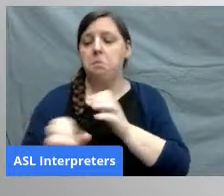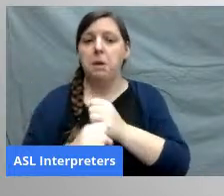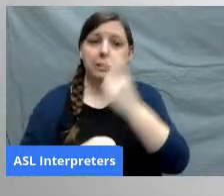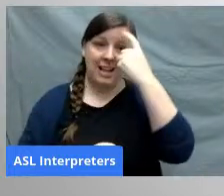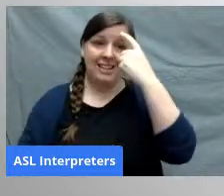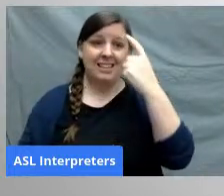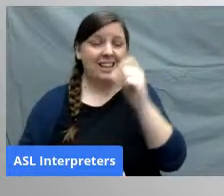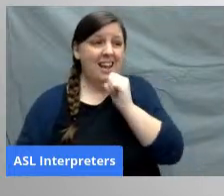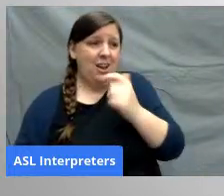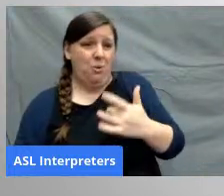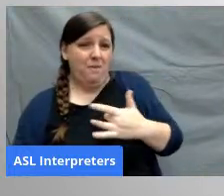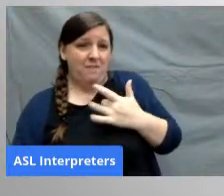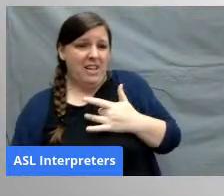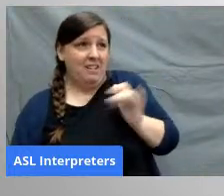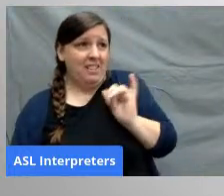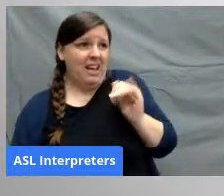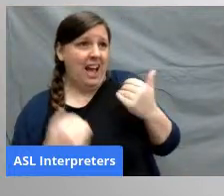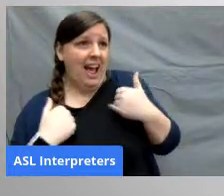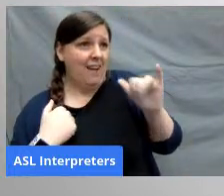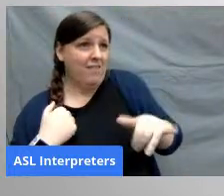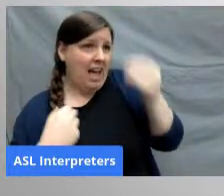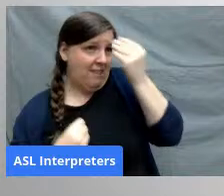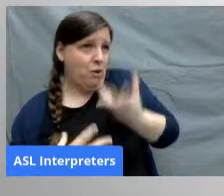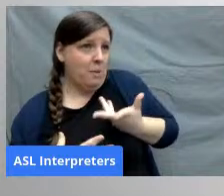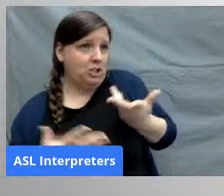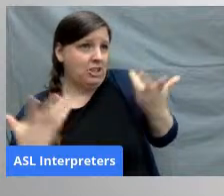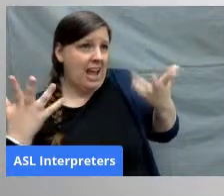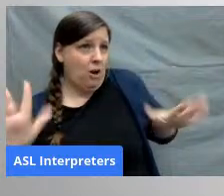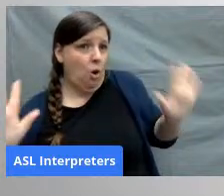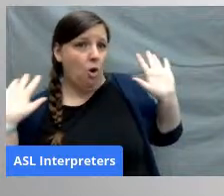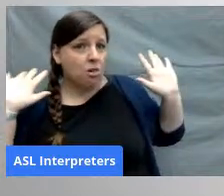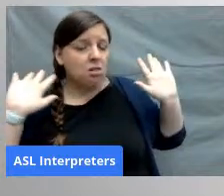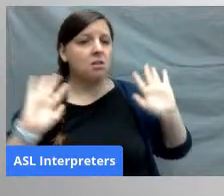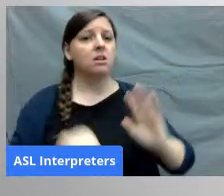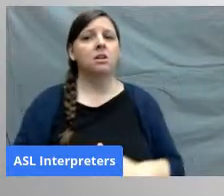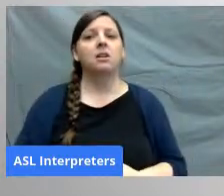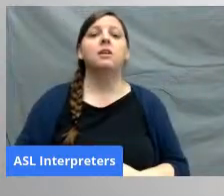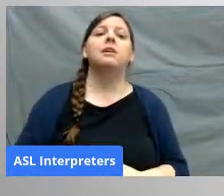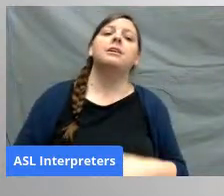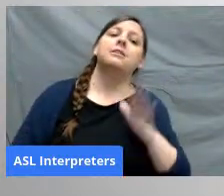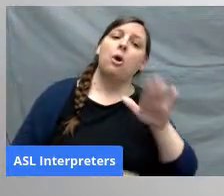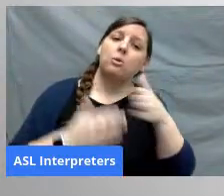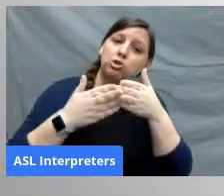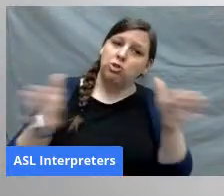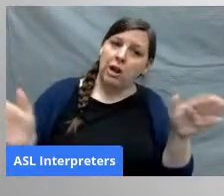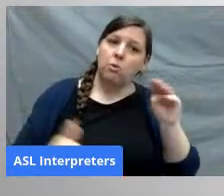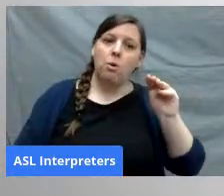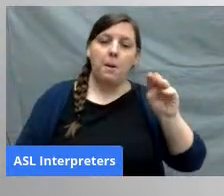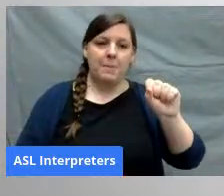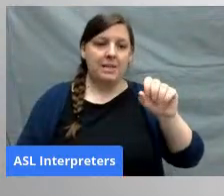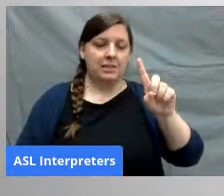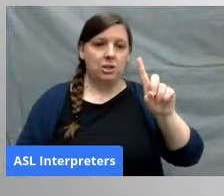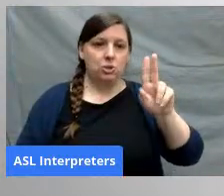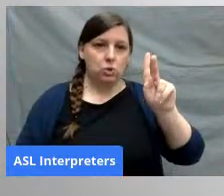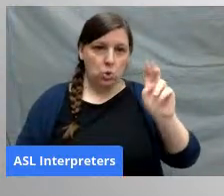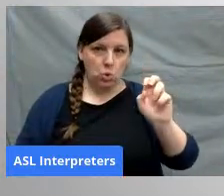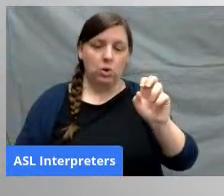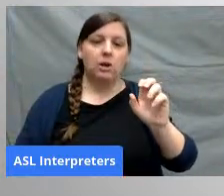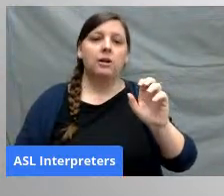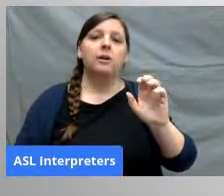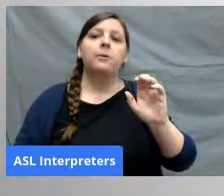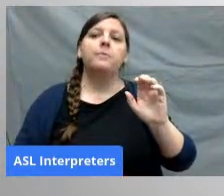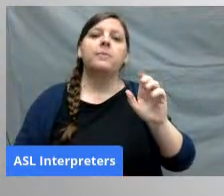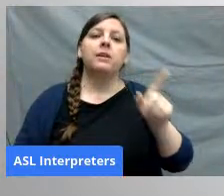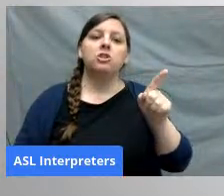feel like I have that information at all. So generally, Mrs. Duke would provide an update